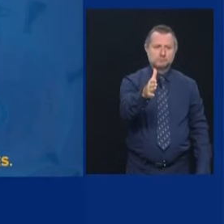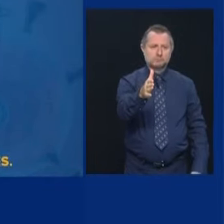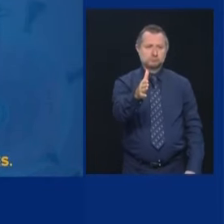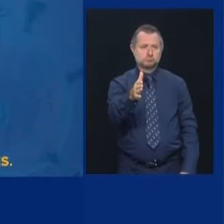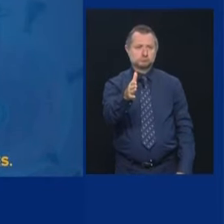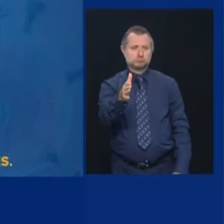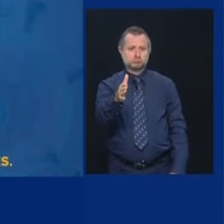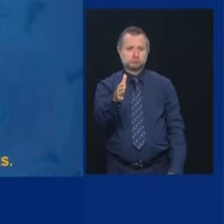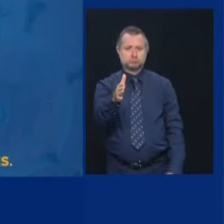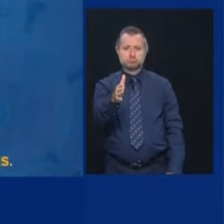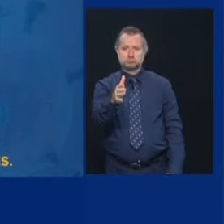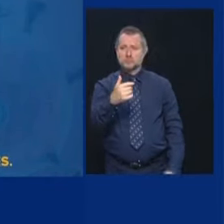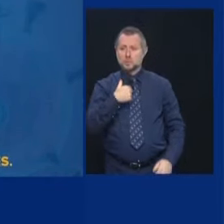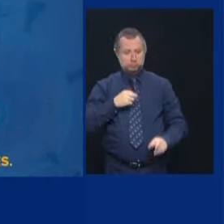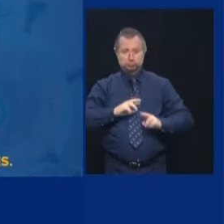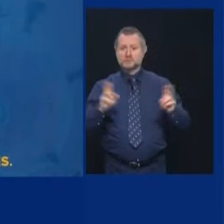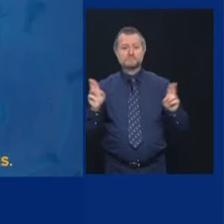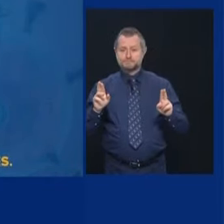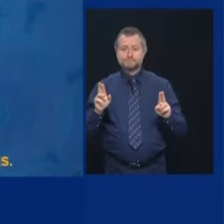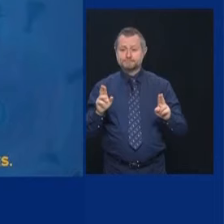I am prepared to do that.